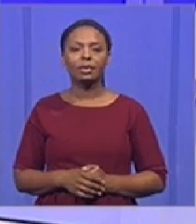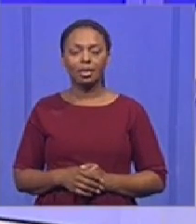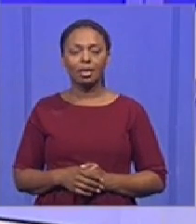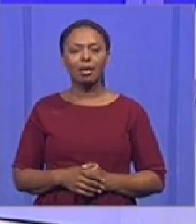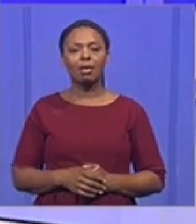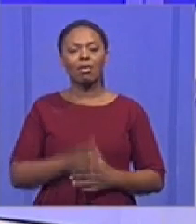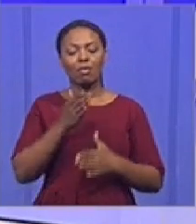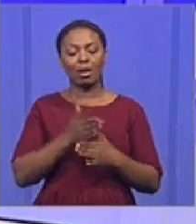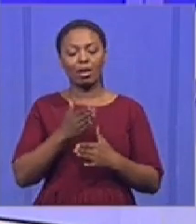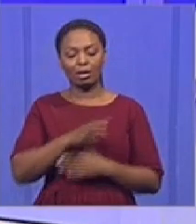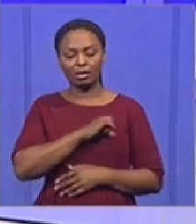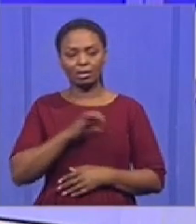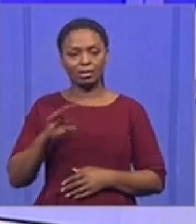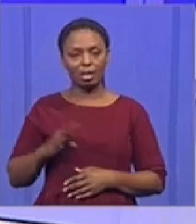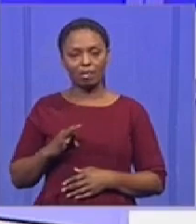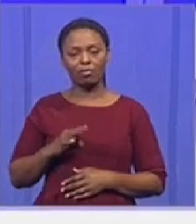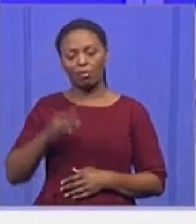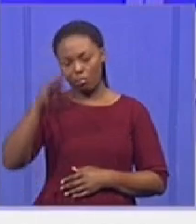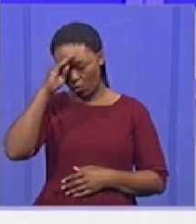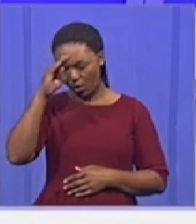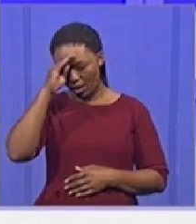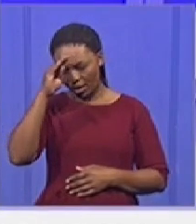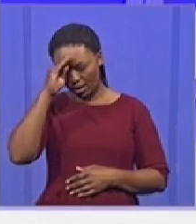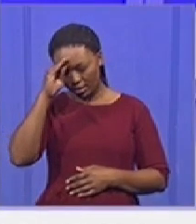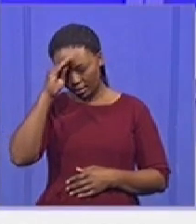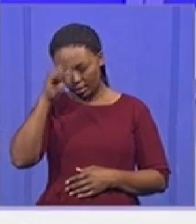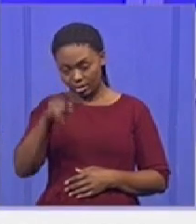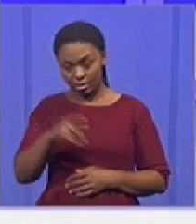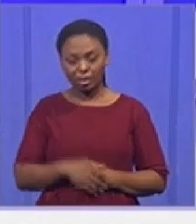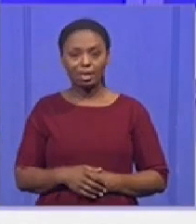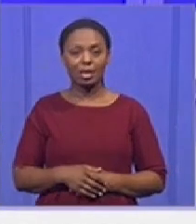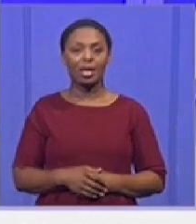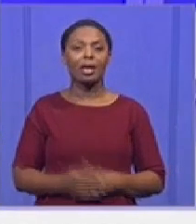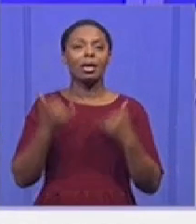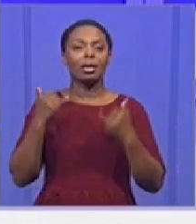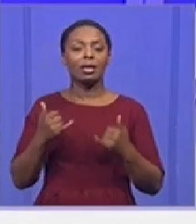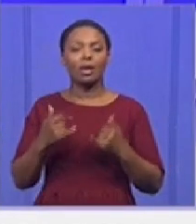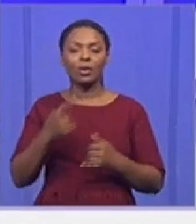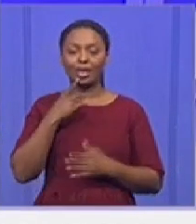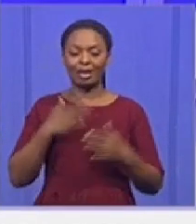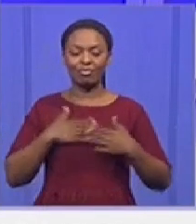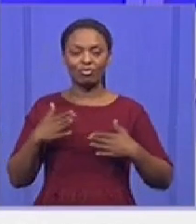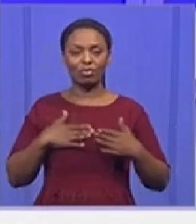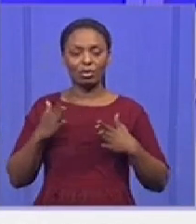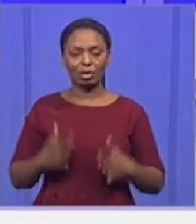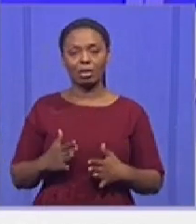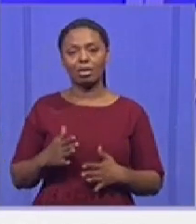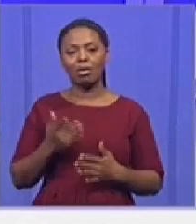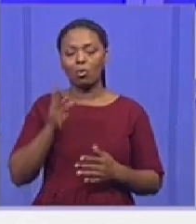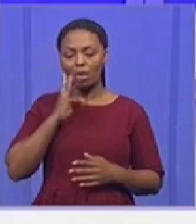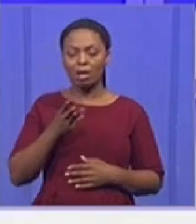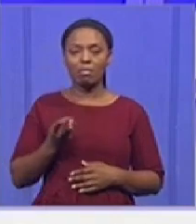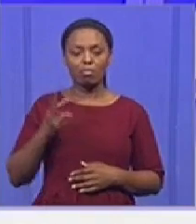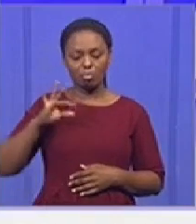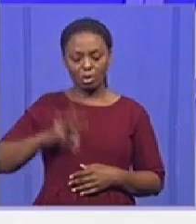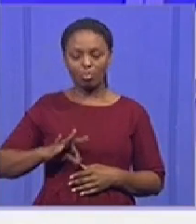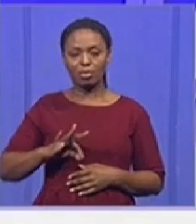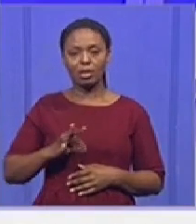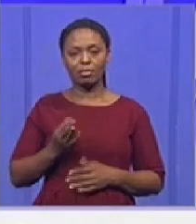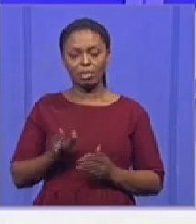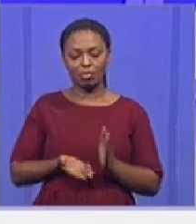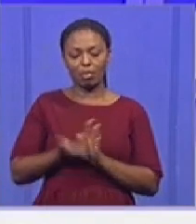Badiri ba ba dirang kwa diteišeneng tsa sepodisi go rala naga ba tlile go ungwelwa mo bogautshwaneng fela jaaka ditokololo